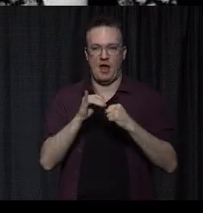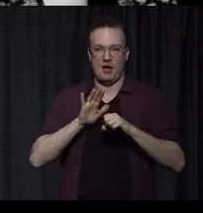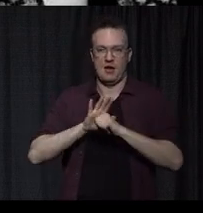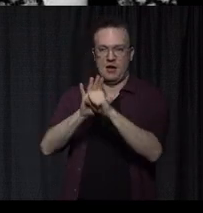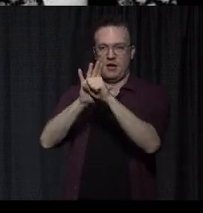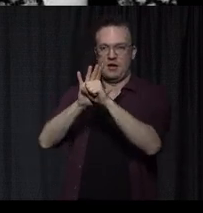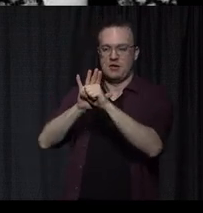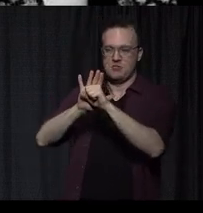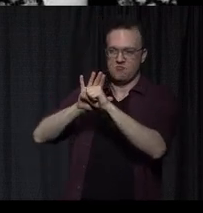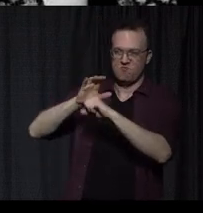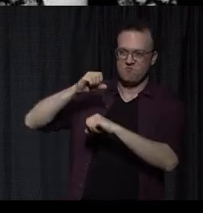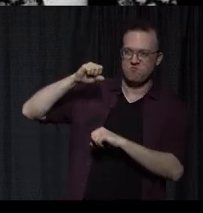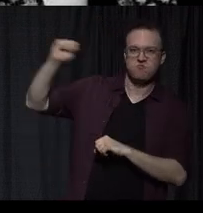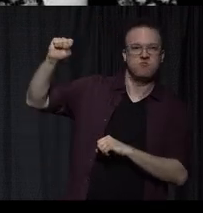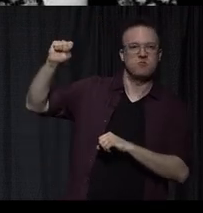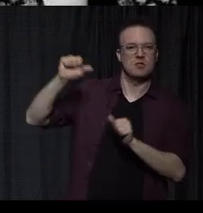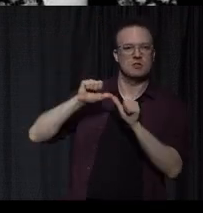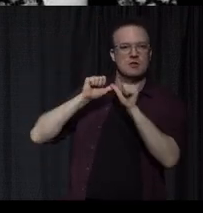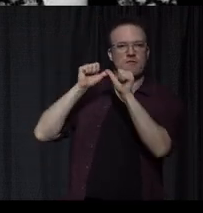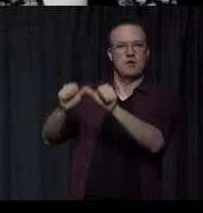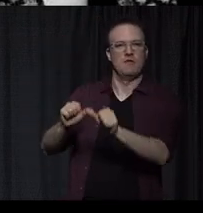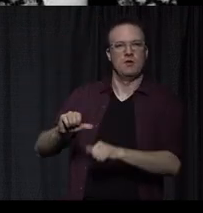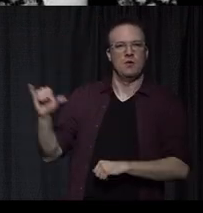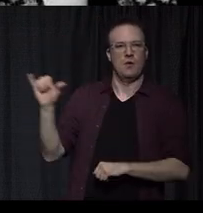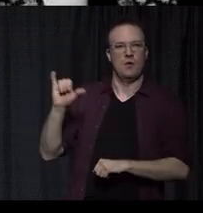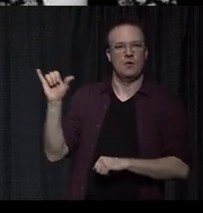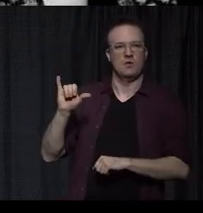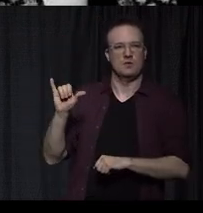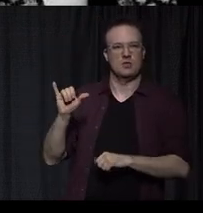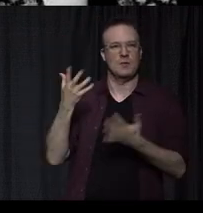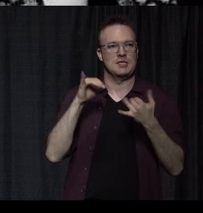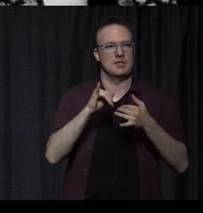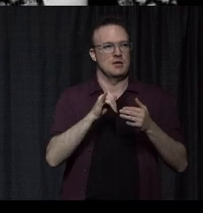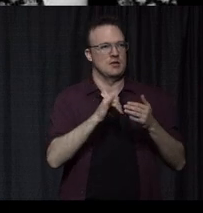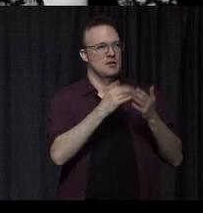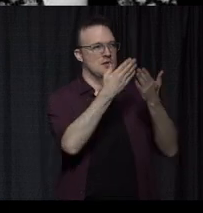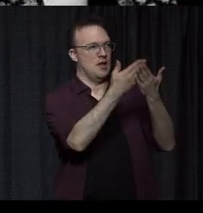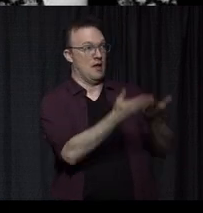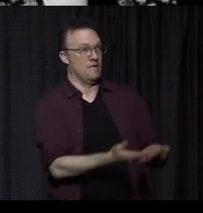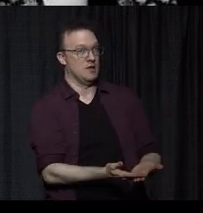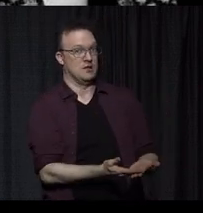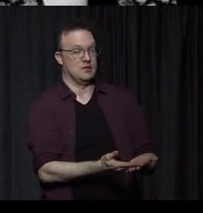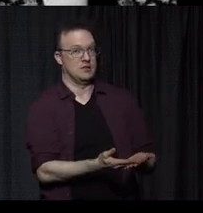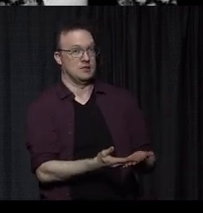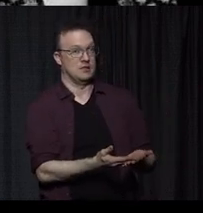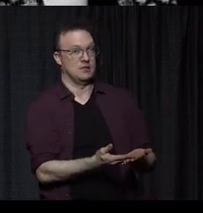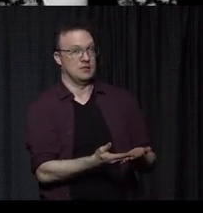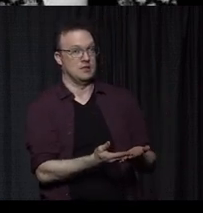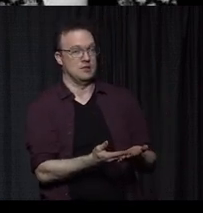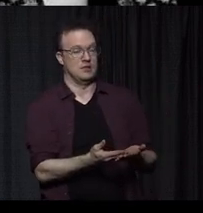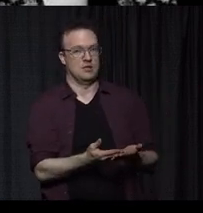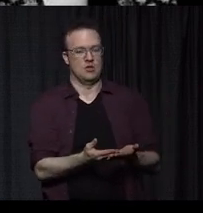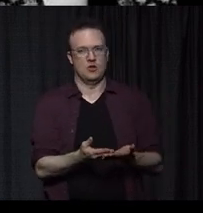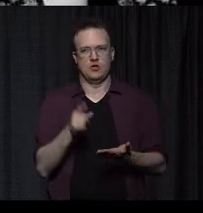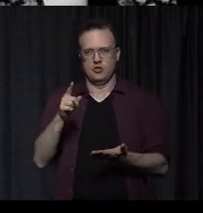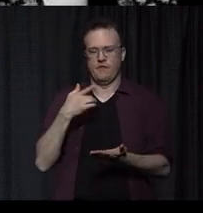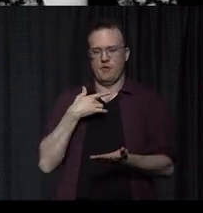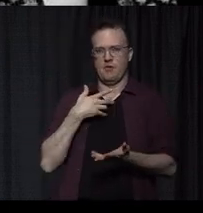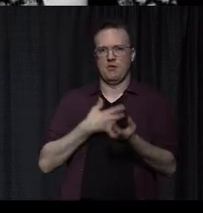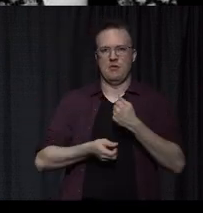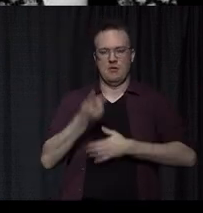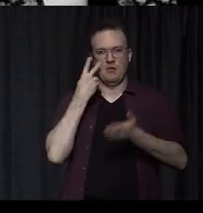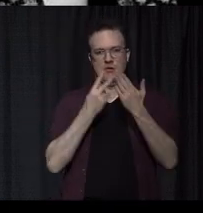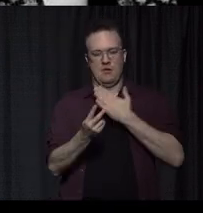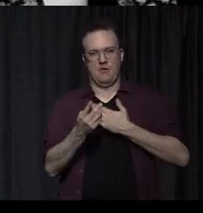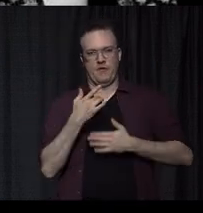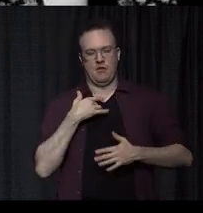of defiance and survival in spite of a mountain of evidence that we should feel hopeless about the future and